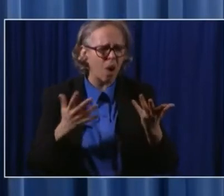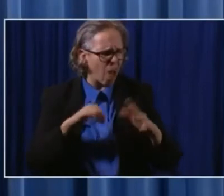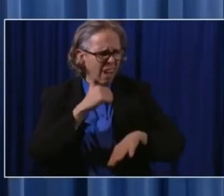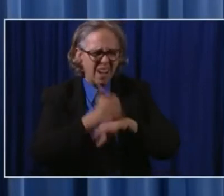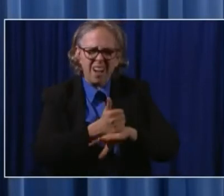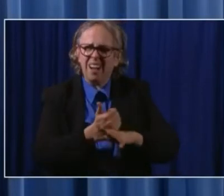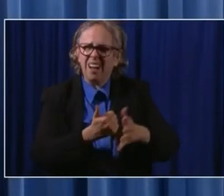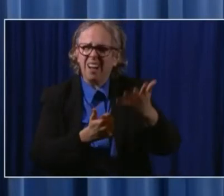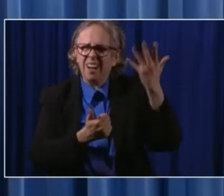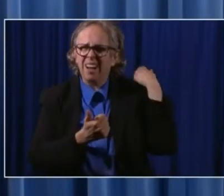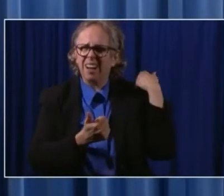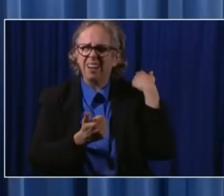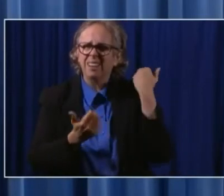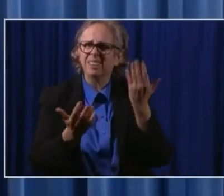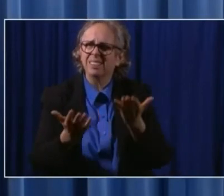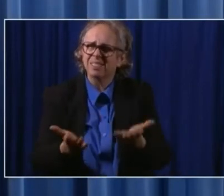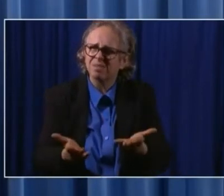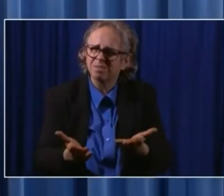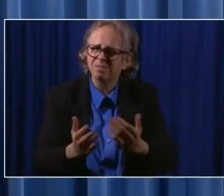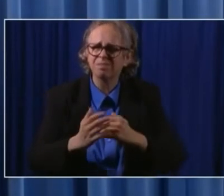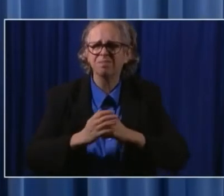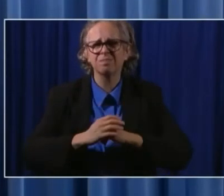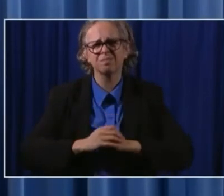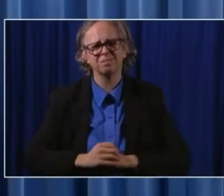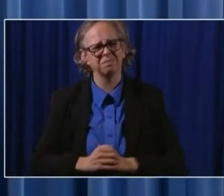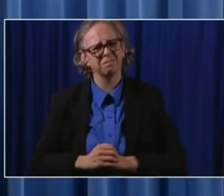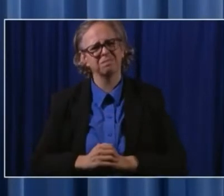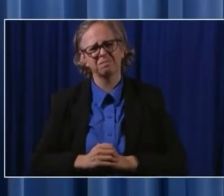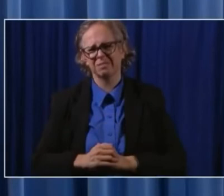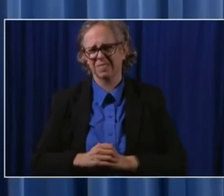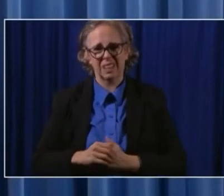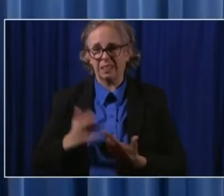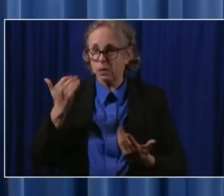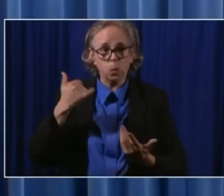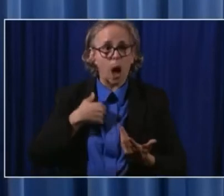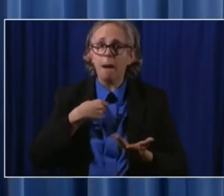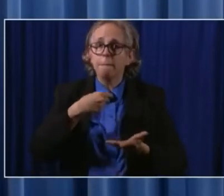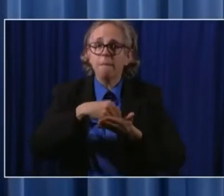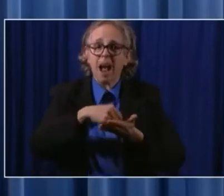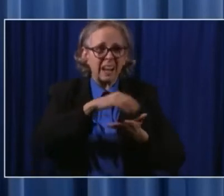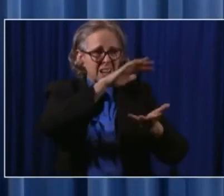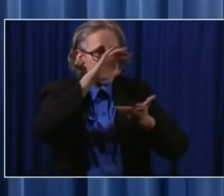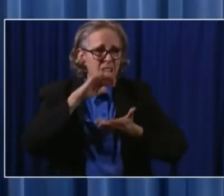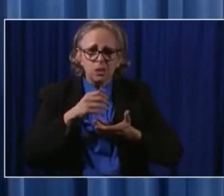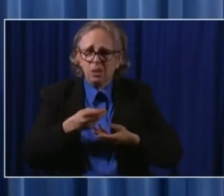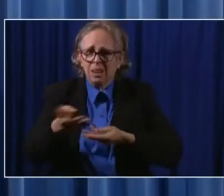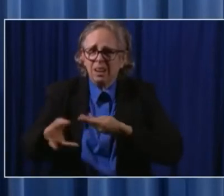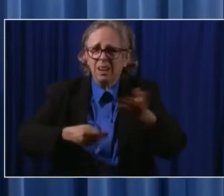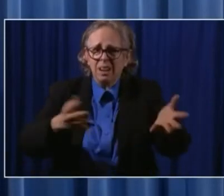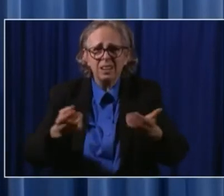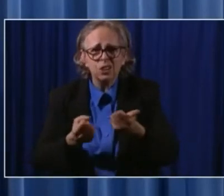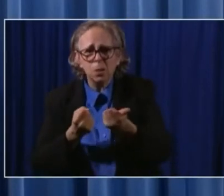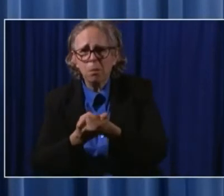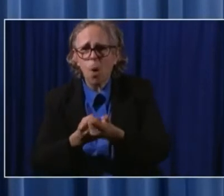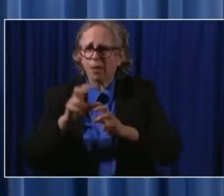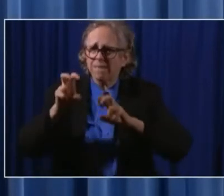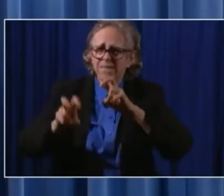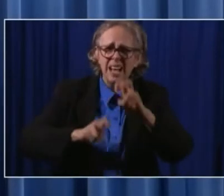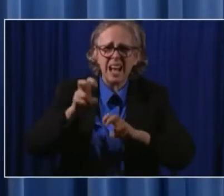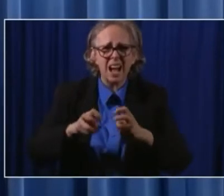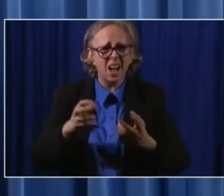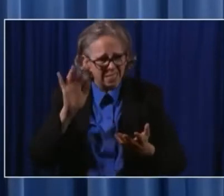the guidelines. One of the reasons that we provided money to each county fair, extra money that they did not have in the past, was to help